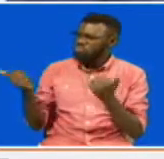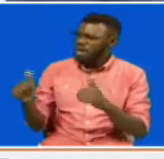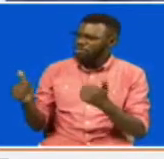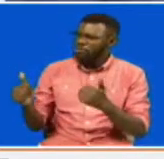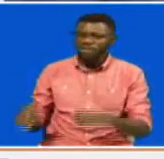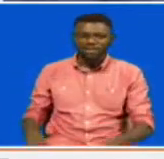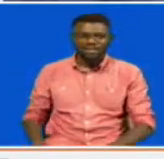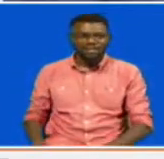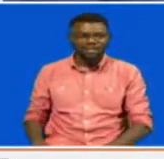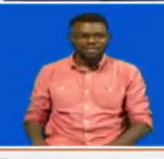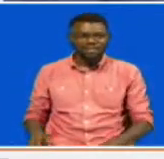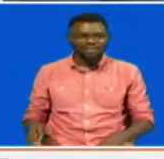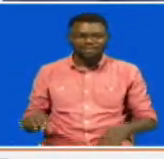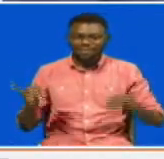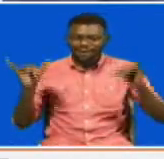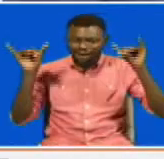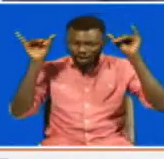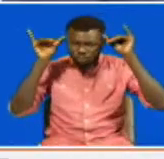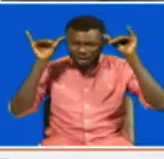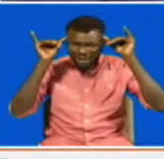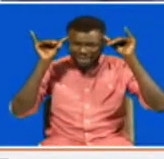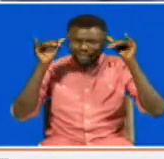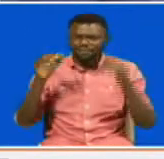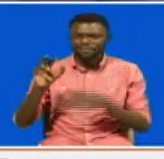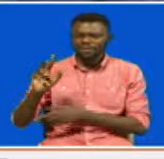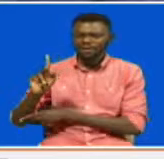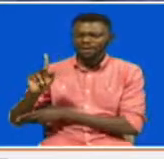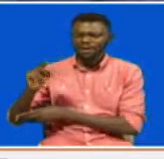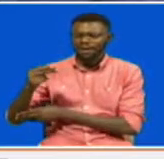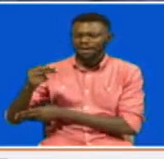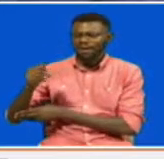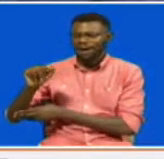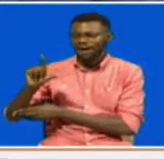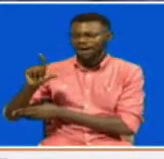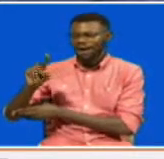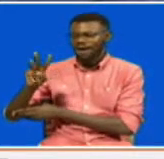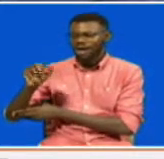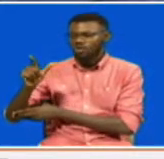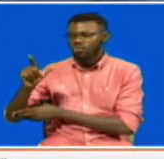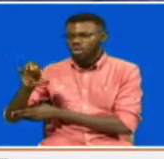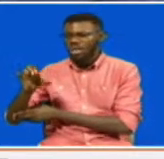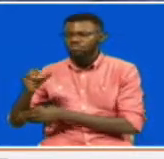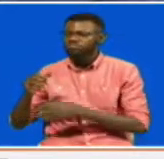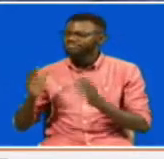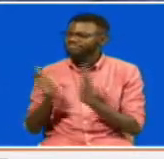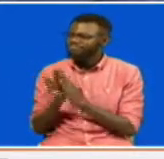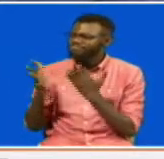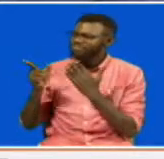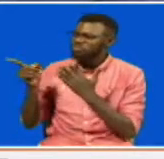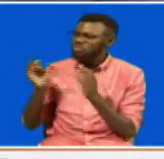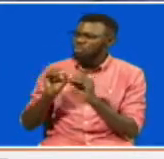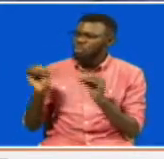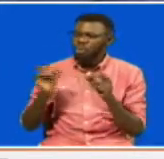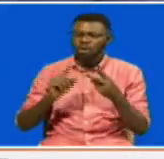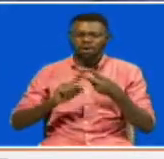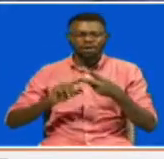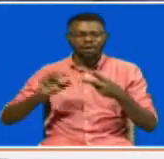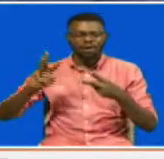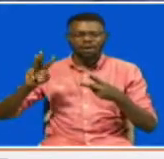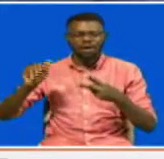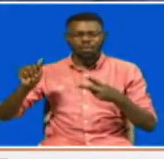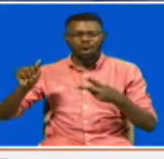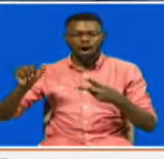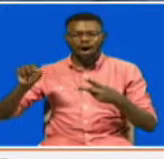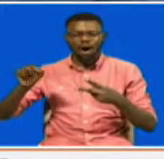bullfighter congratulate you for your nomination to this party ahead of the ratification. I don't see Benjamin Washiali, for